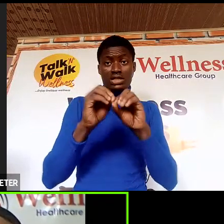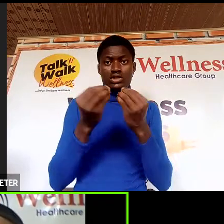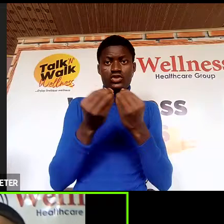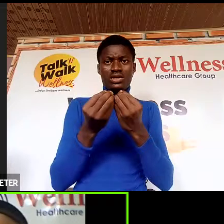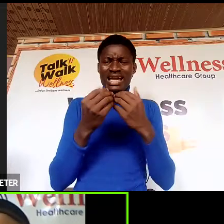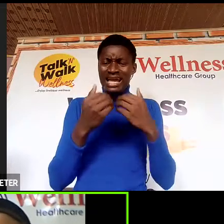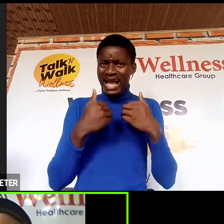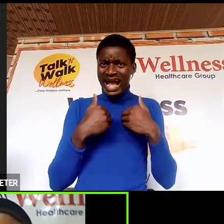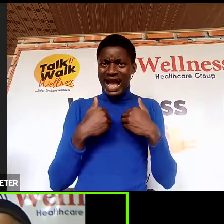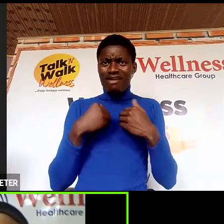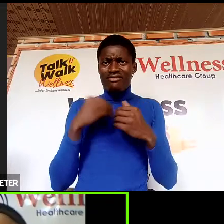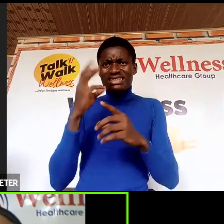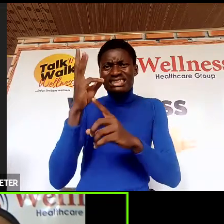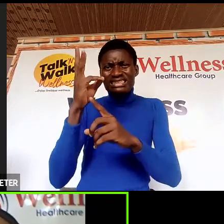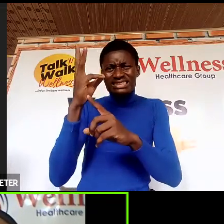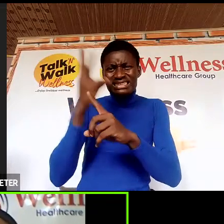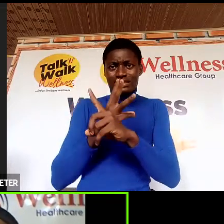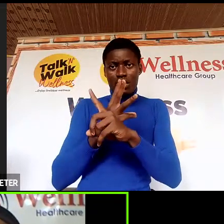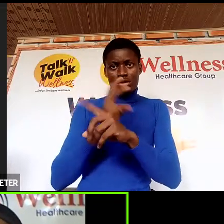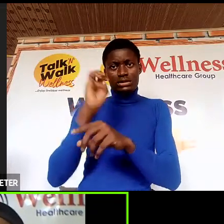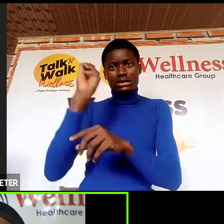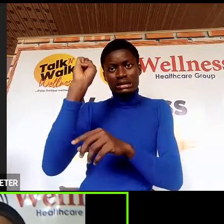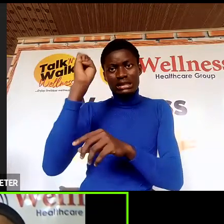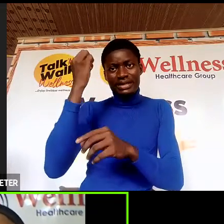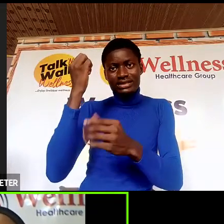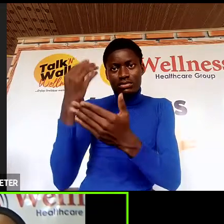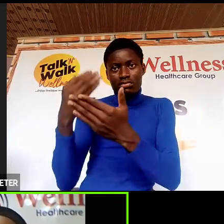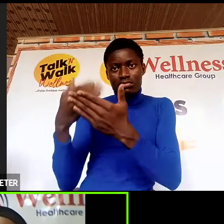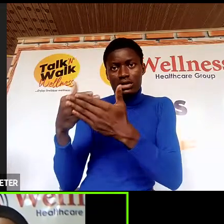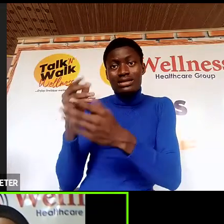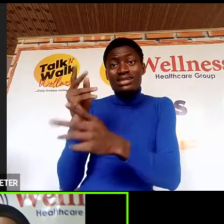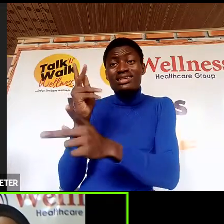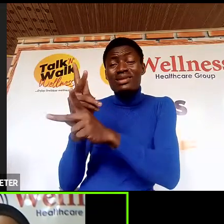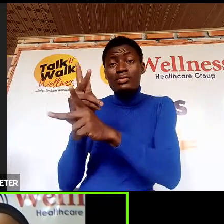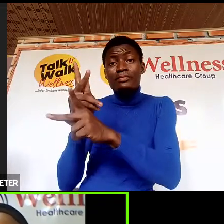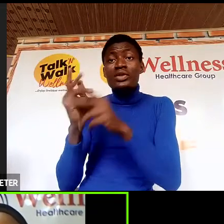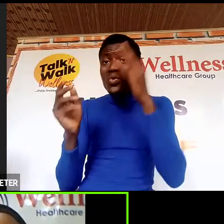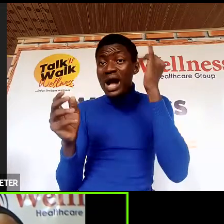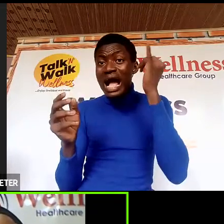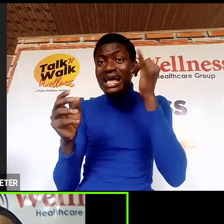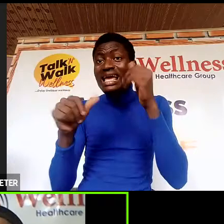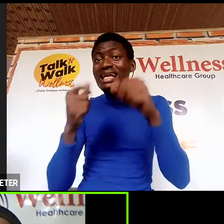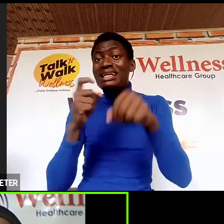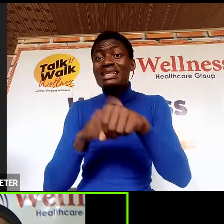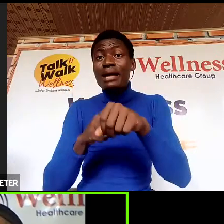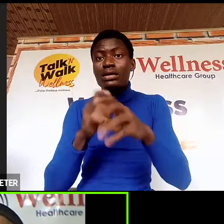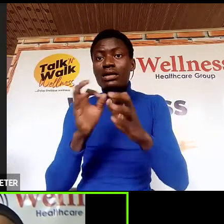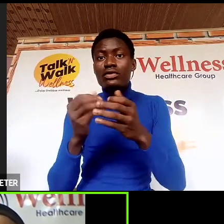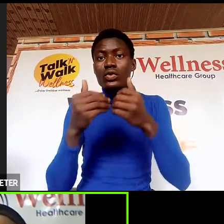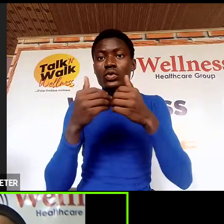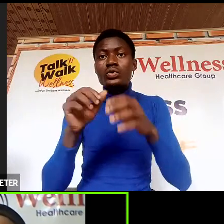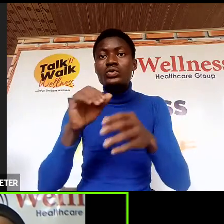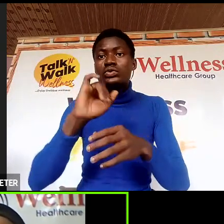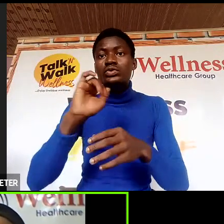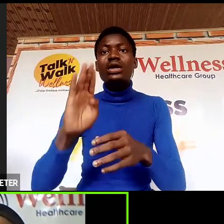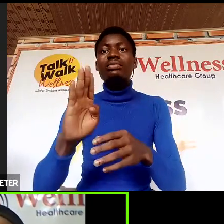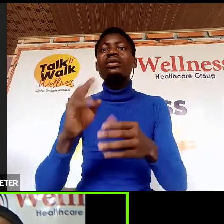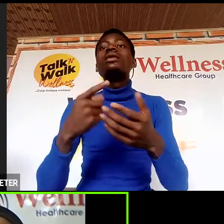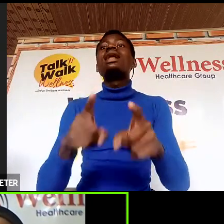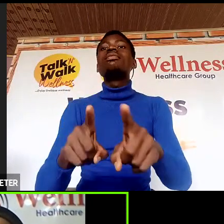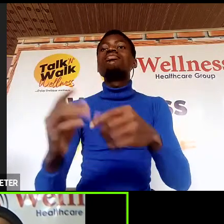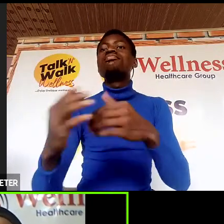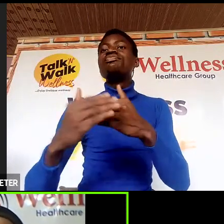case you lose your job, what happens to you? We've had people that have lost their jobs for 2 years, for 1 year now, And you know, you even